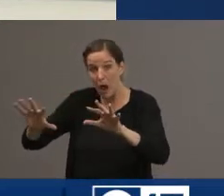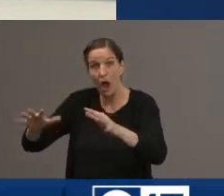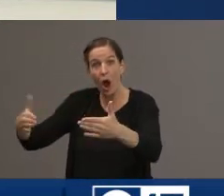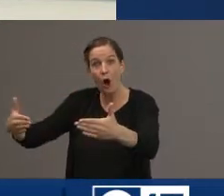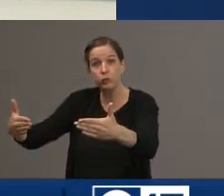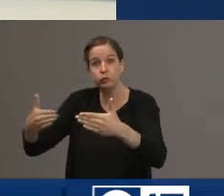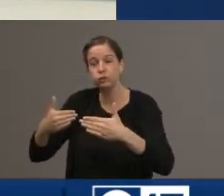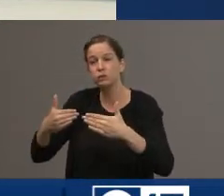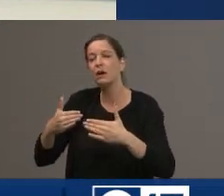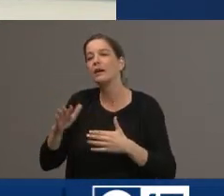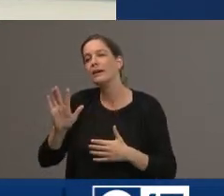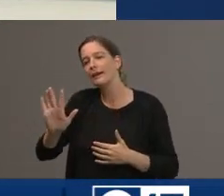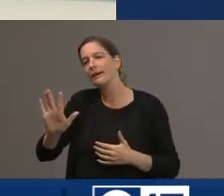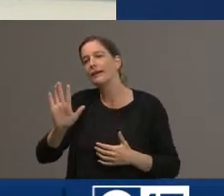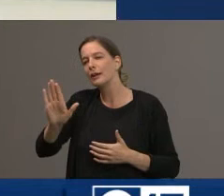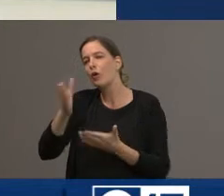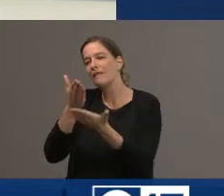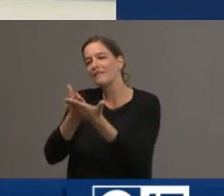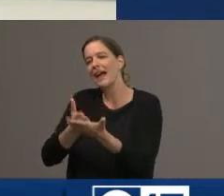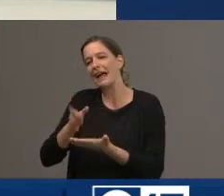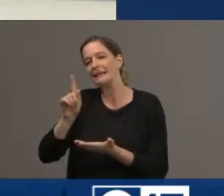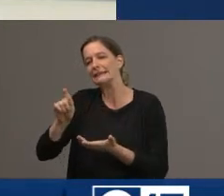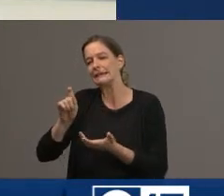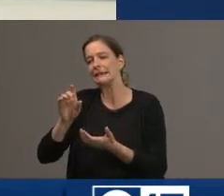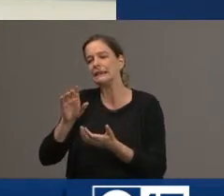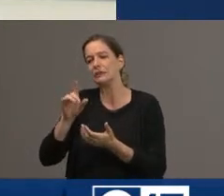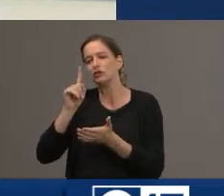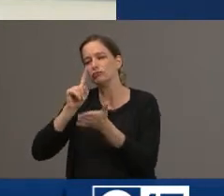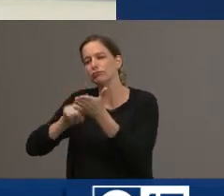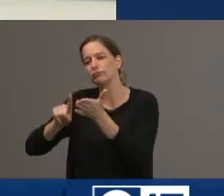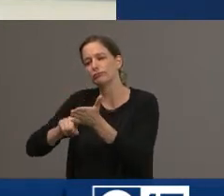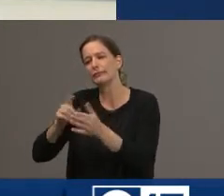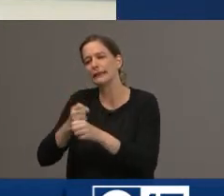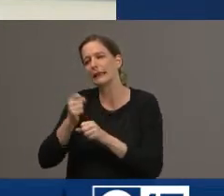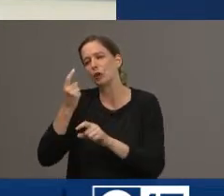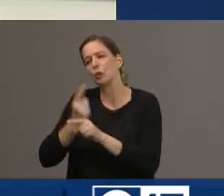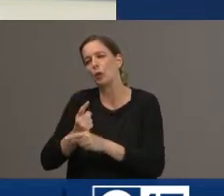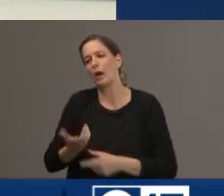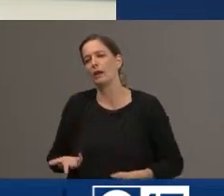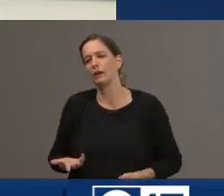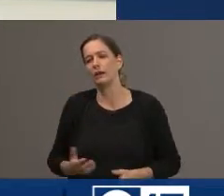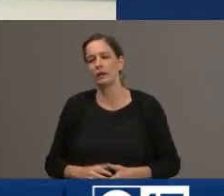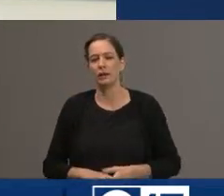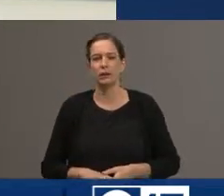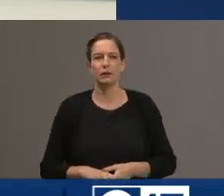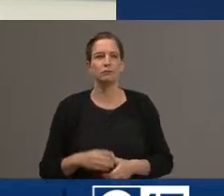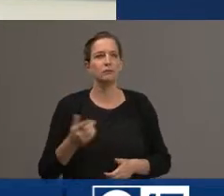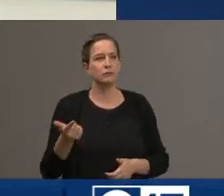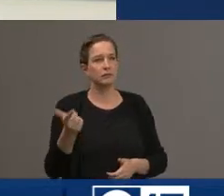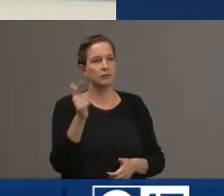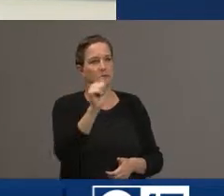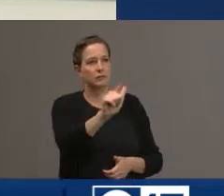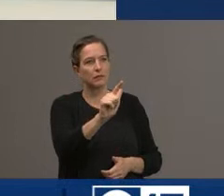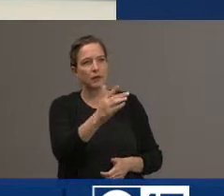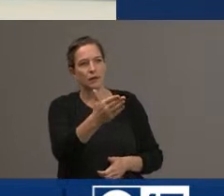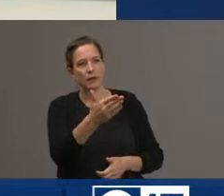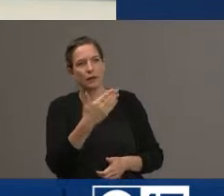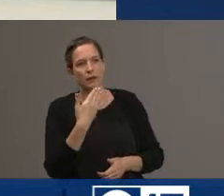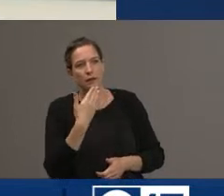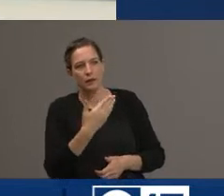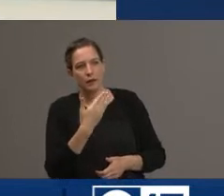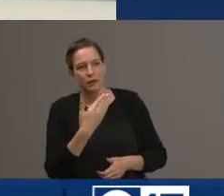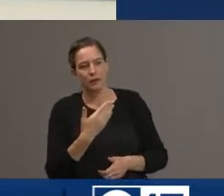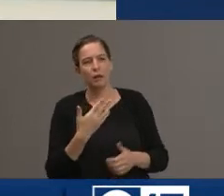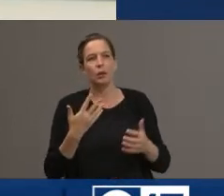other stuff. So you're leading by example? We got to keep moving. We go to Andrew Oxford with the Republic. Andrew, go ahead. Thanks, Governor Director.